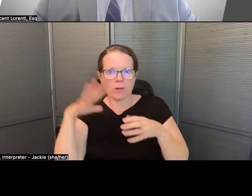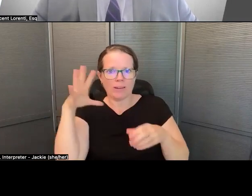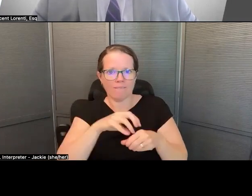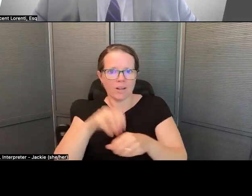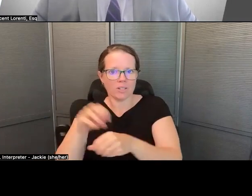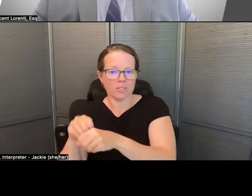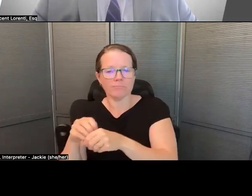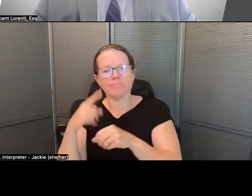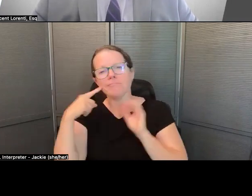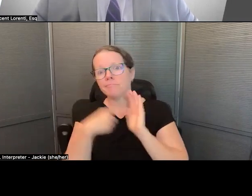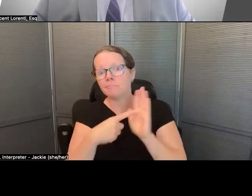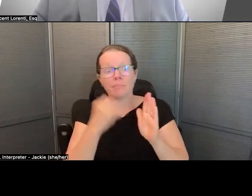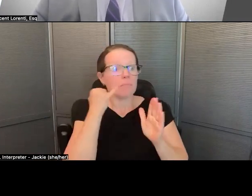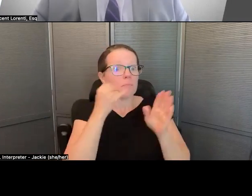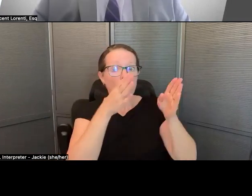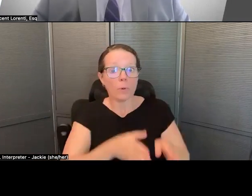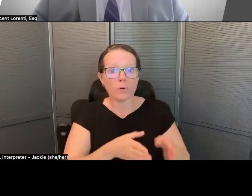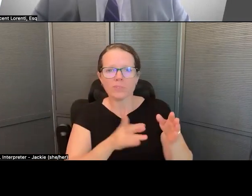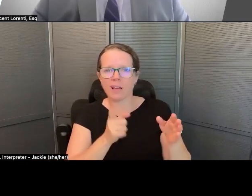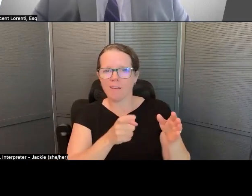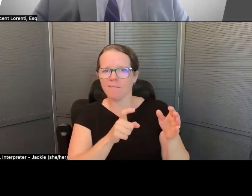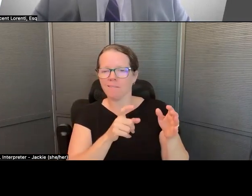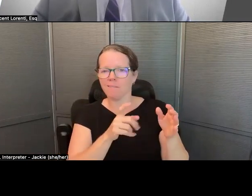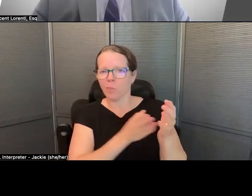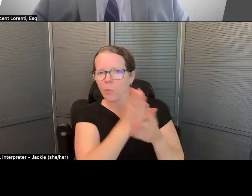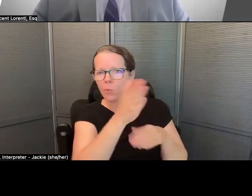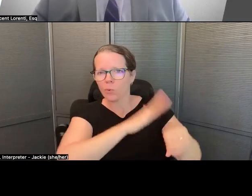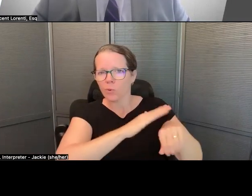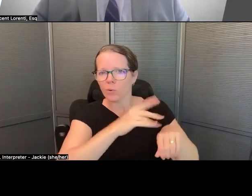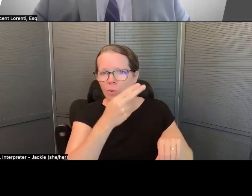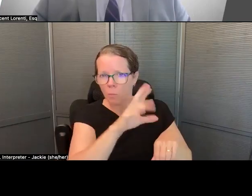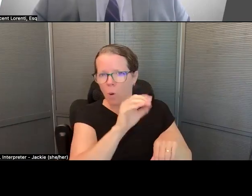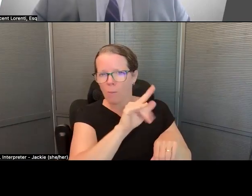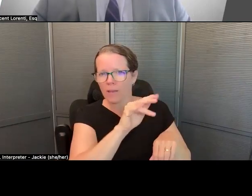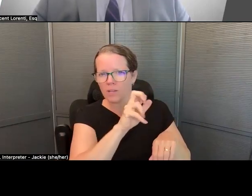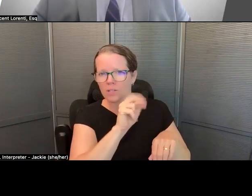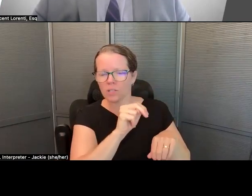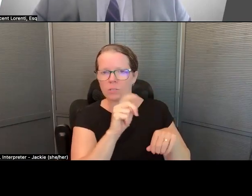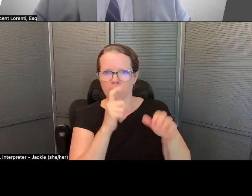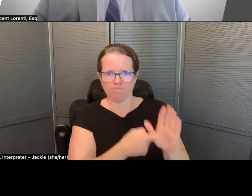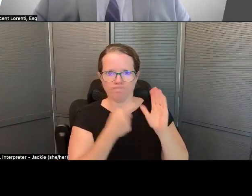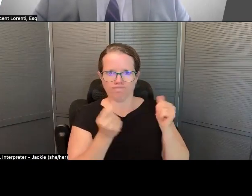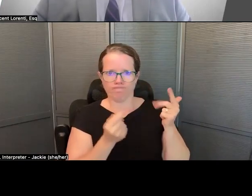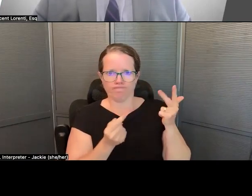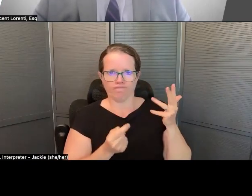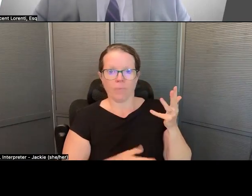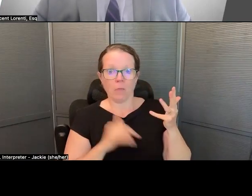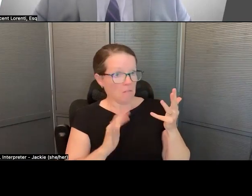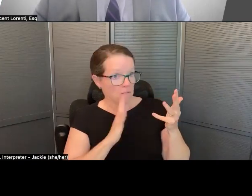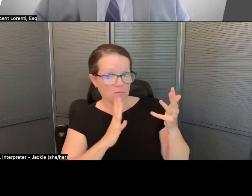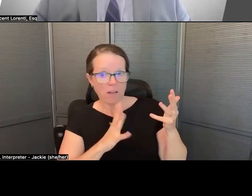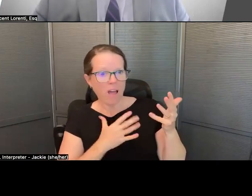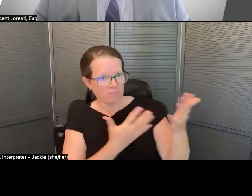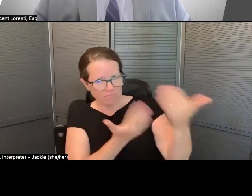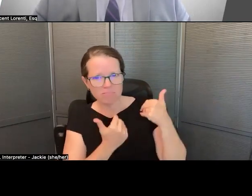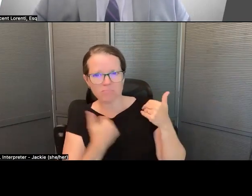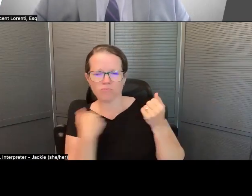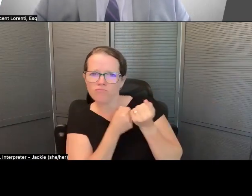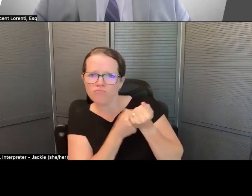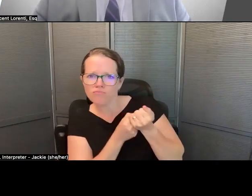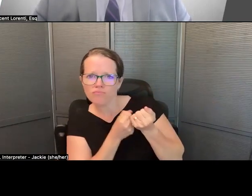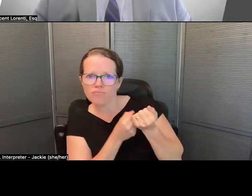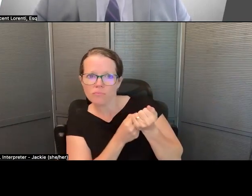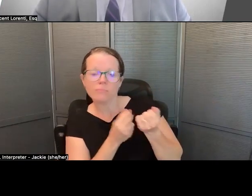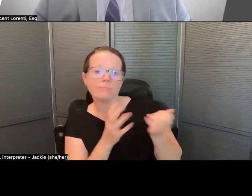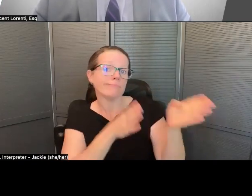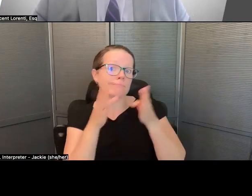probation that they may have to comply with. And we are also focusing on trying to enhance protective factors for people and